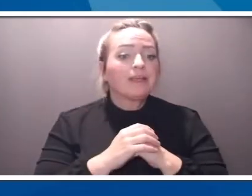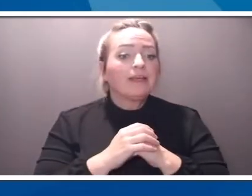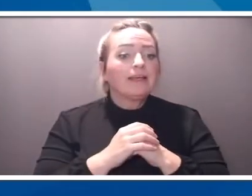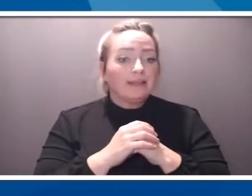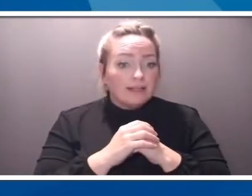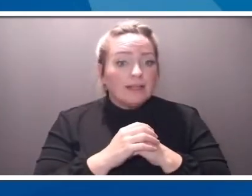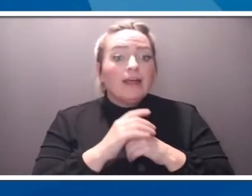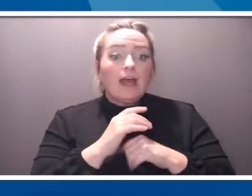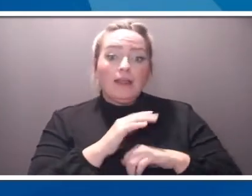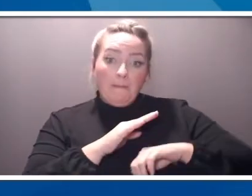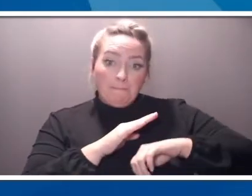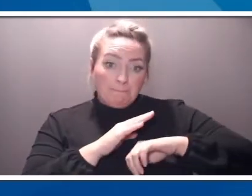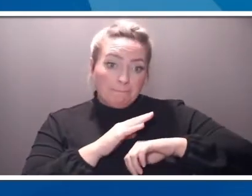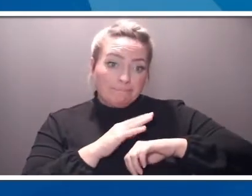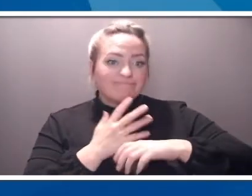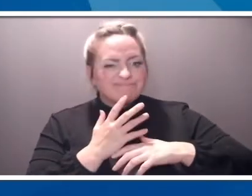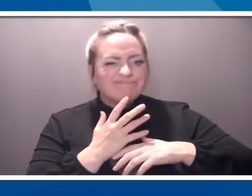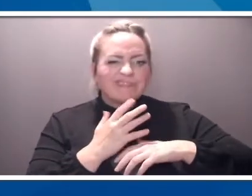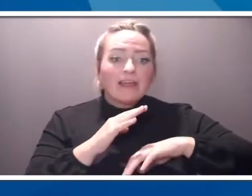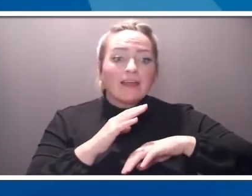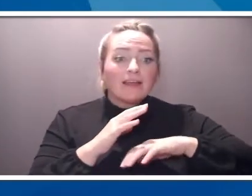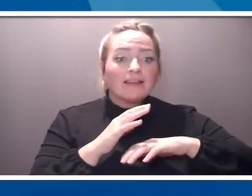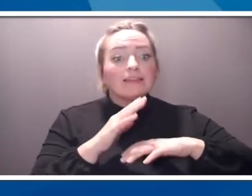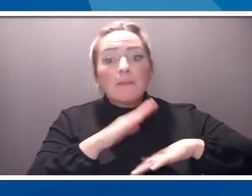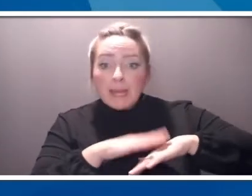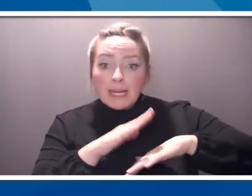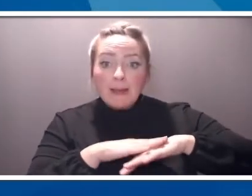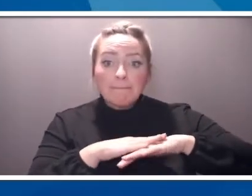criteria, where effectively the